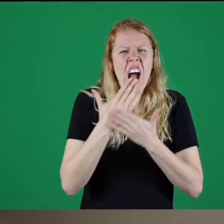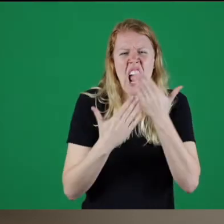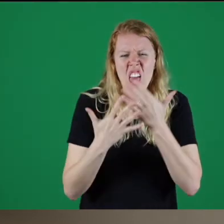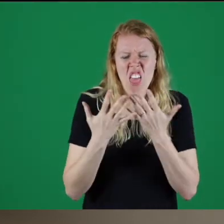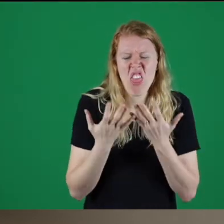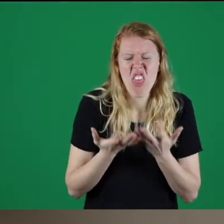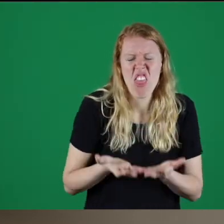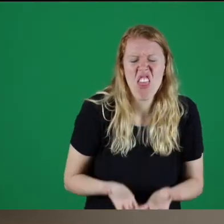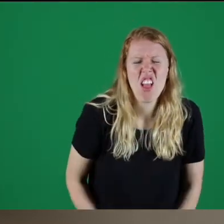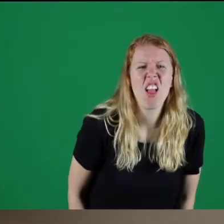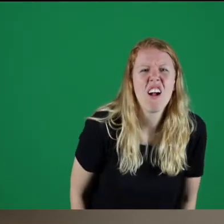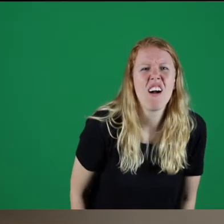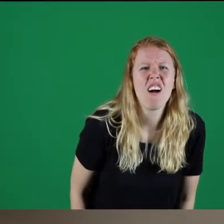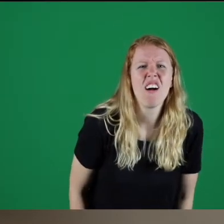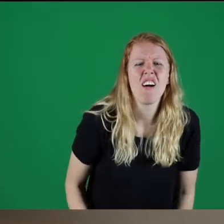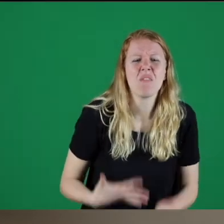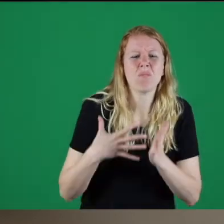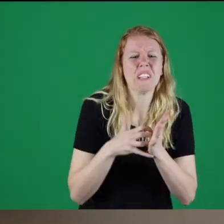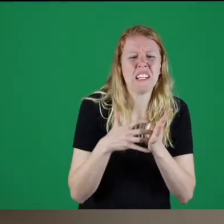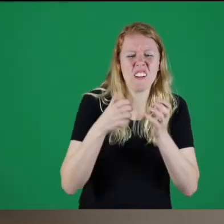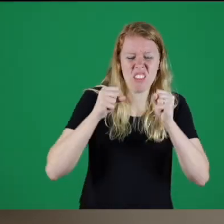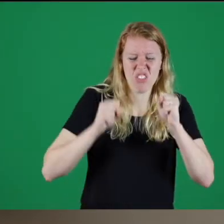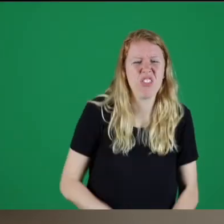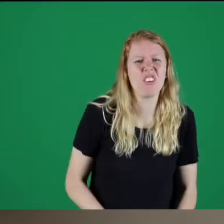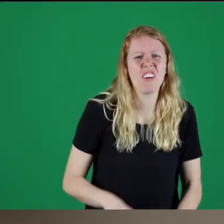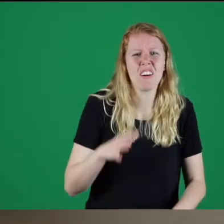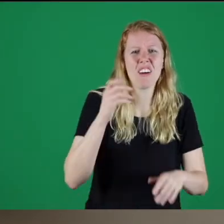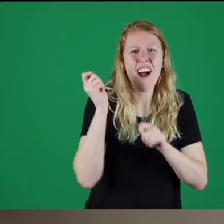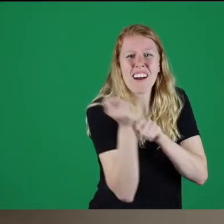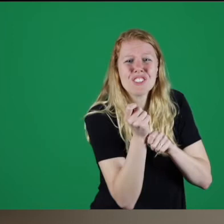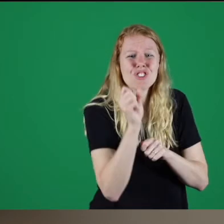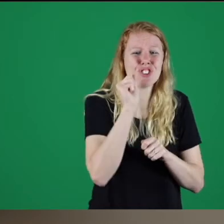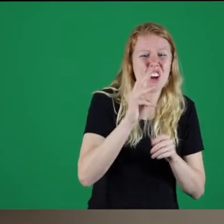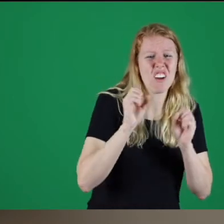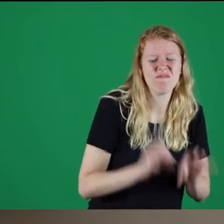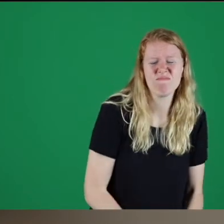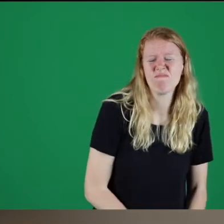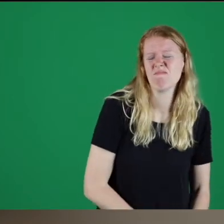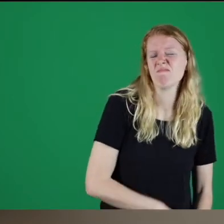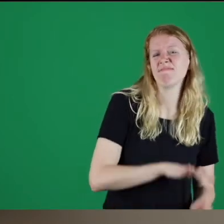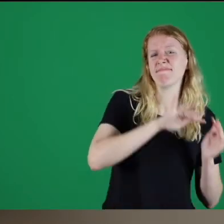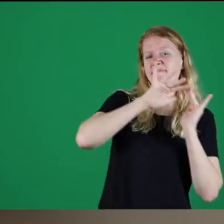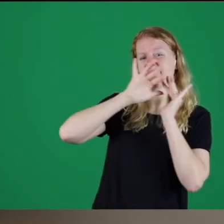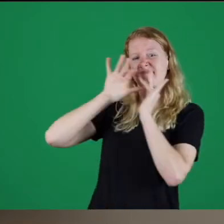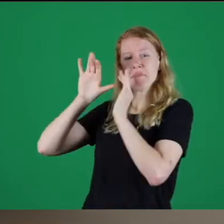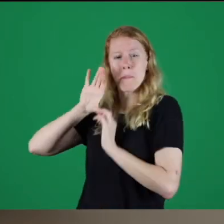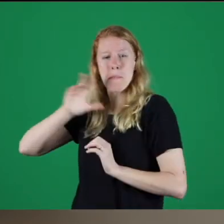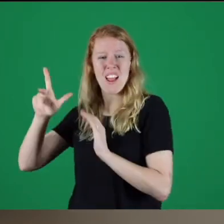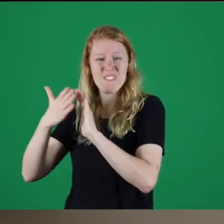hands weak. They dropped their axes, their saws, their sharp implements, and they began walking back to the